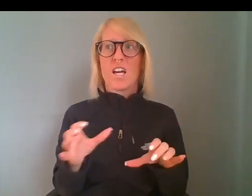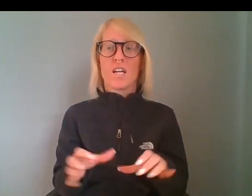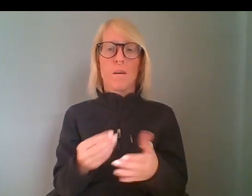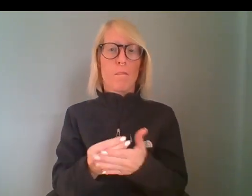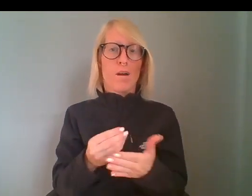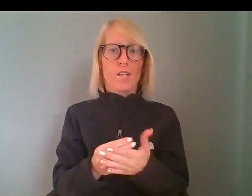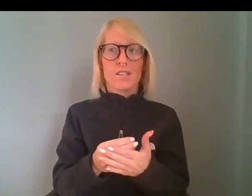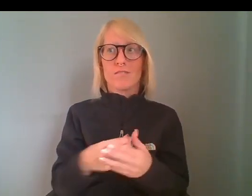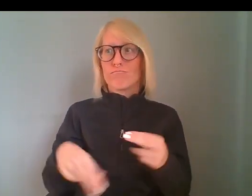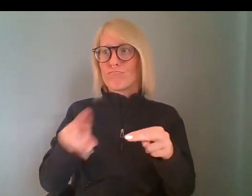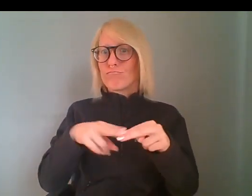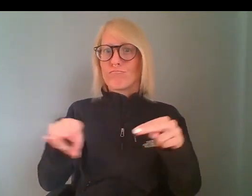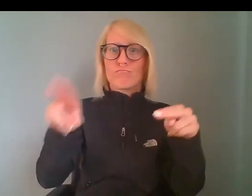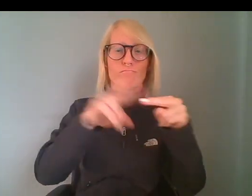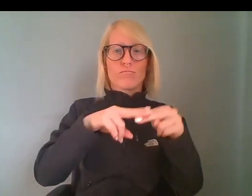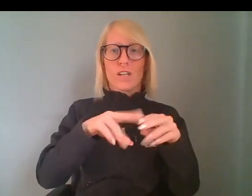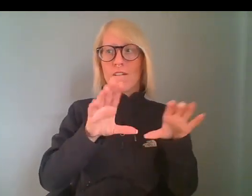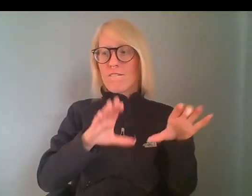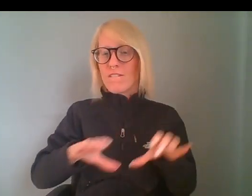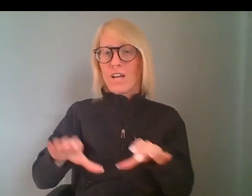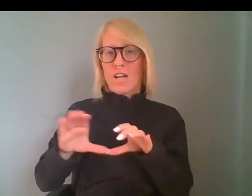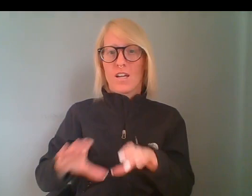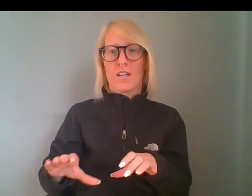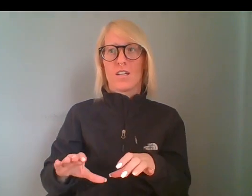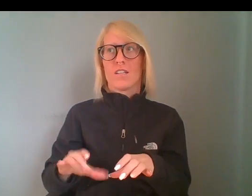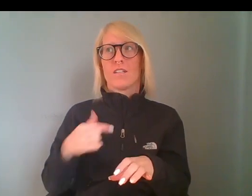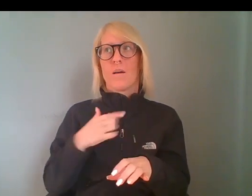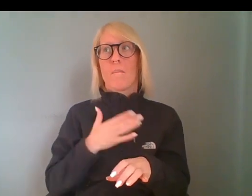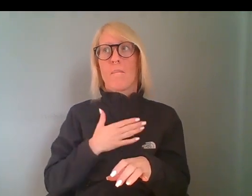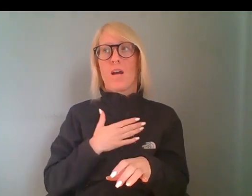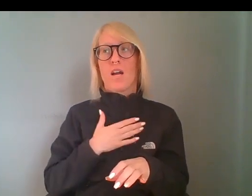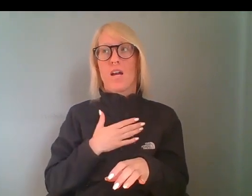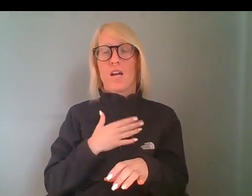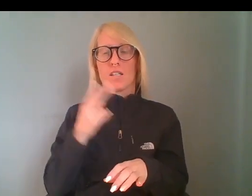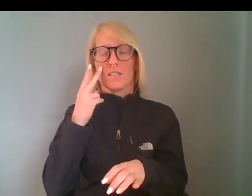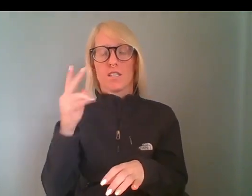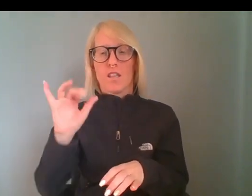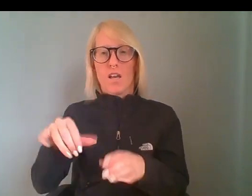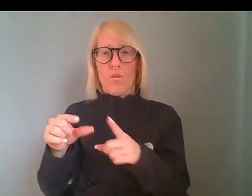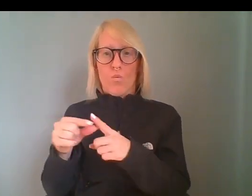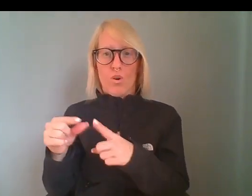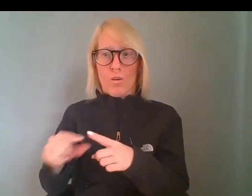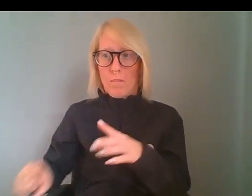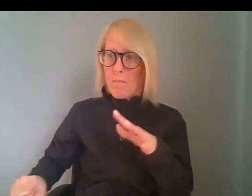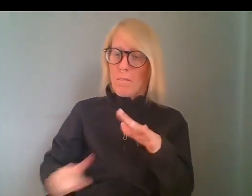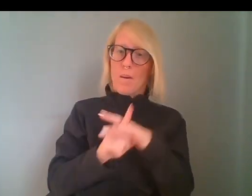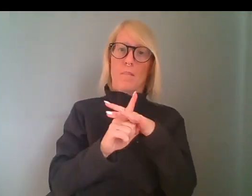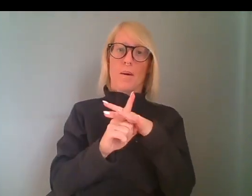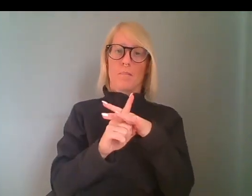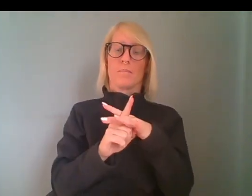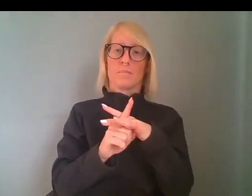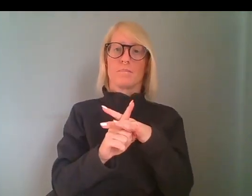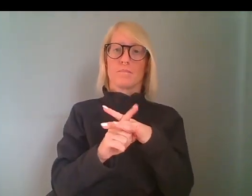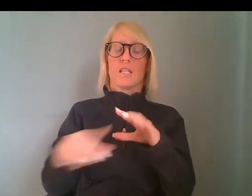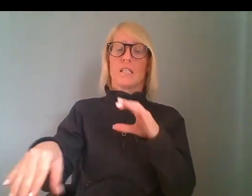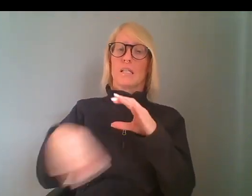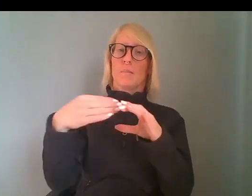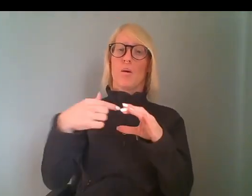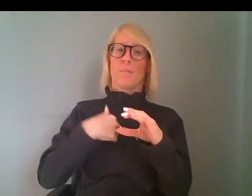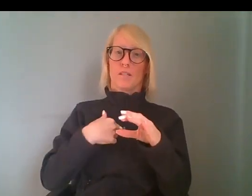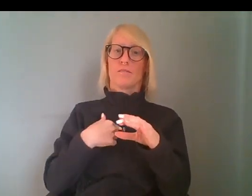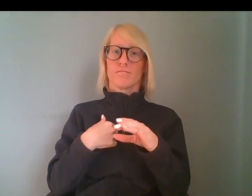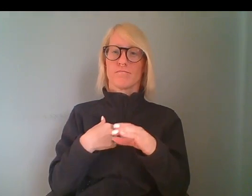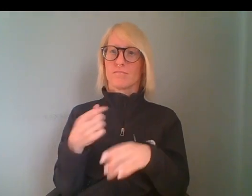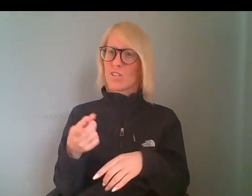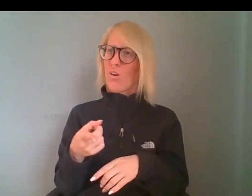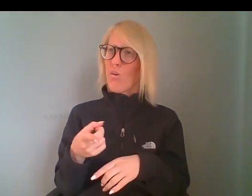there on Google about that had the words nonprofit in Charleston in it. So you can play around with this. Think about, again, not